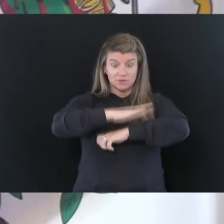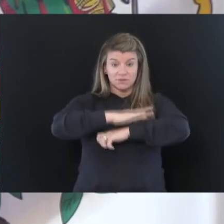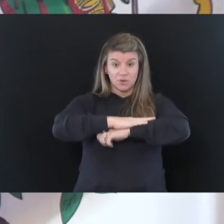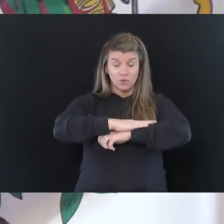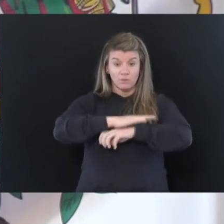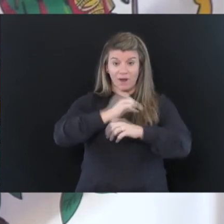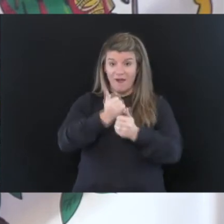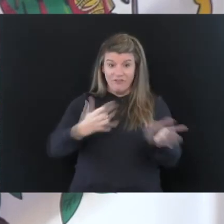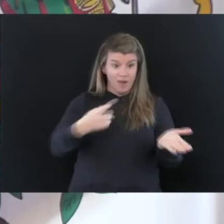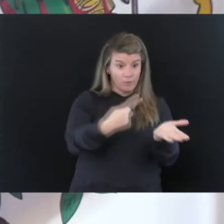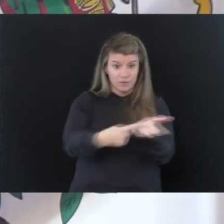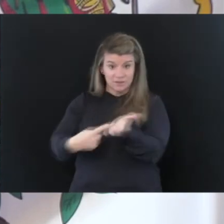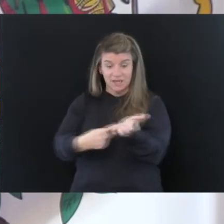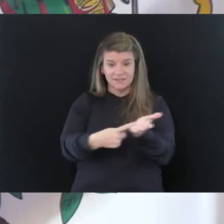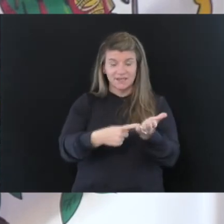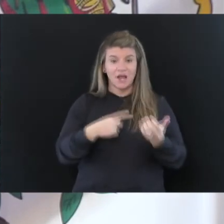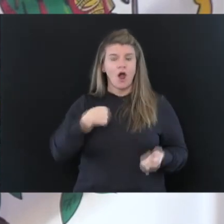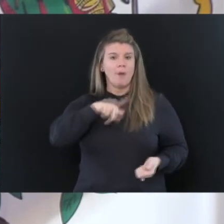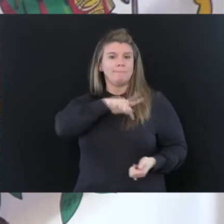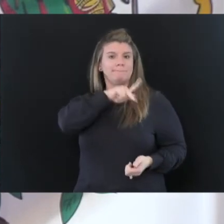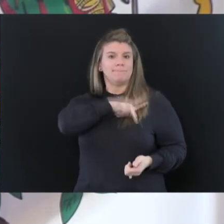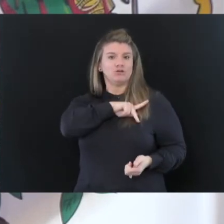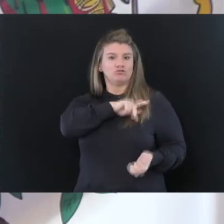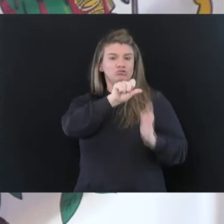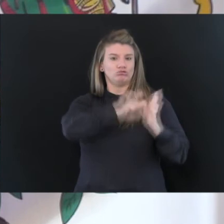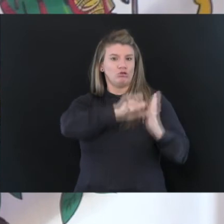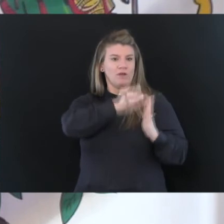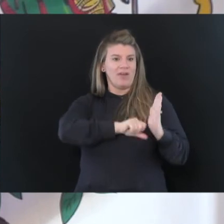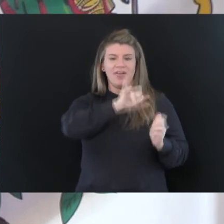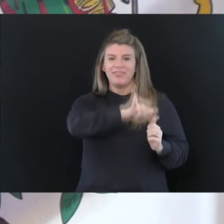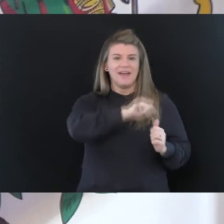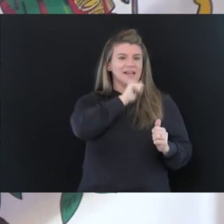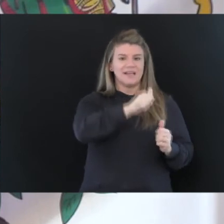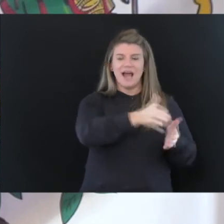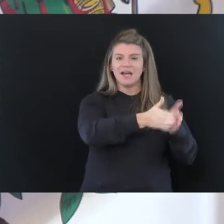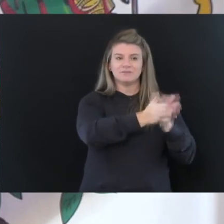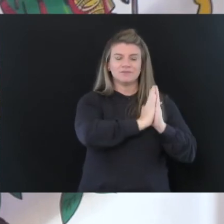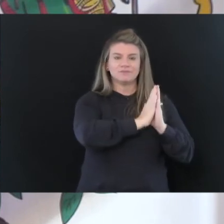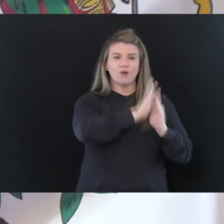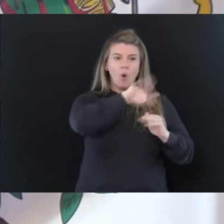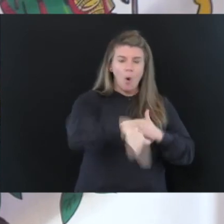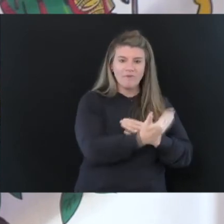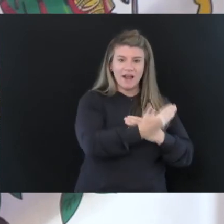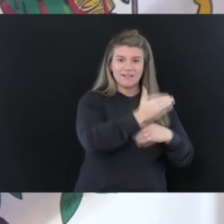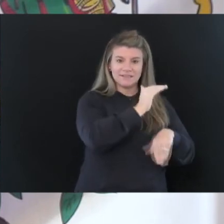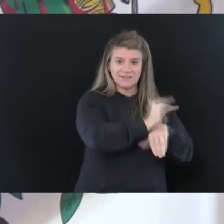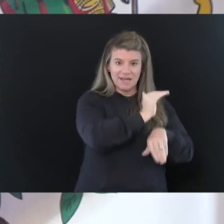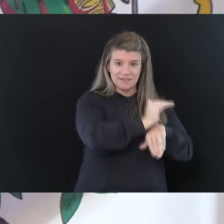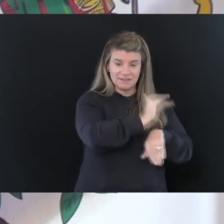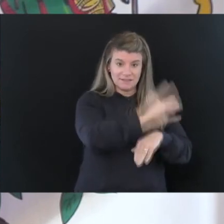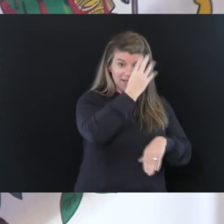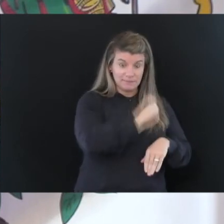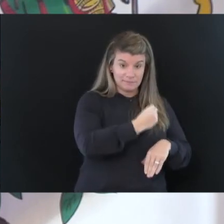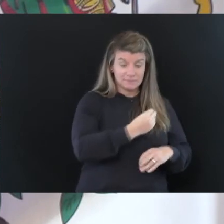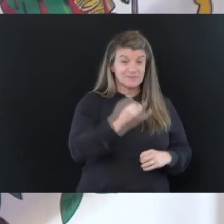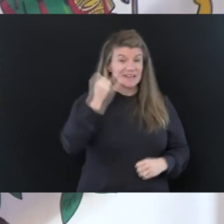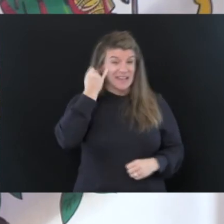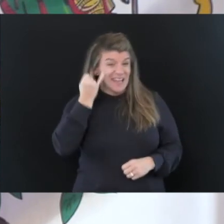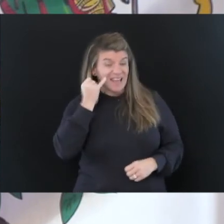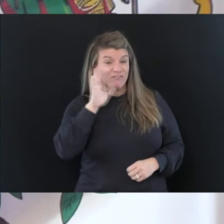the elective surgeries that weren't requiring, that were requiring rather overnight maybe stays